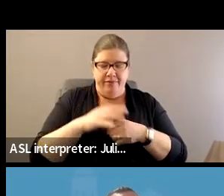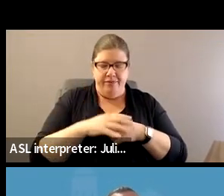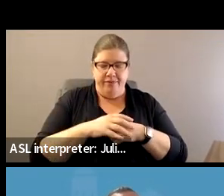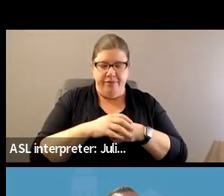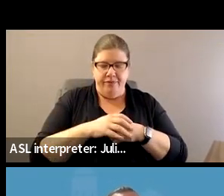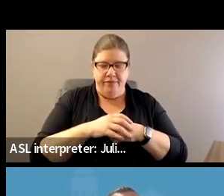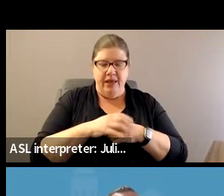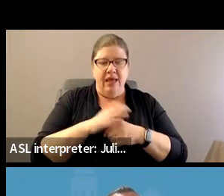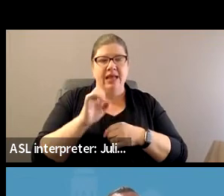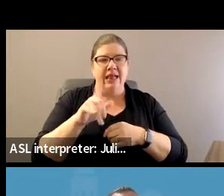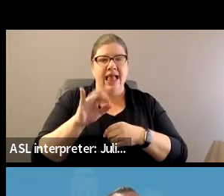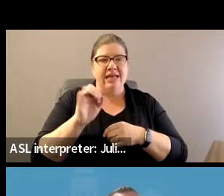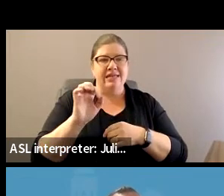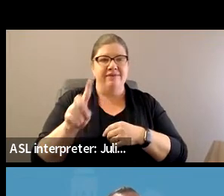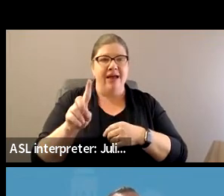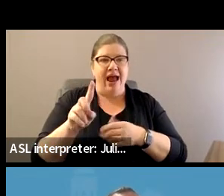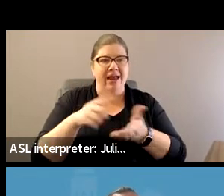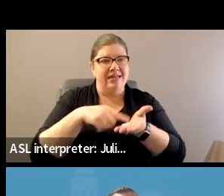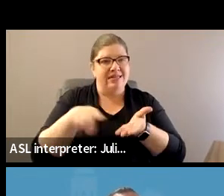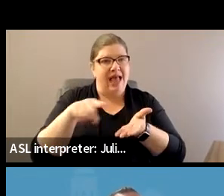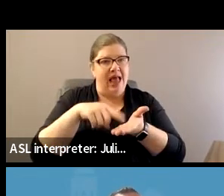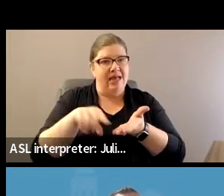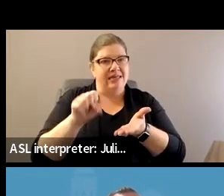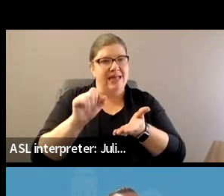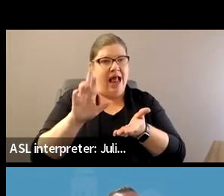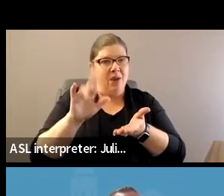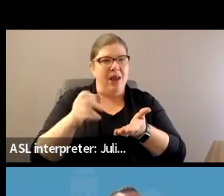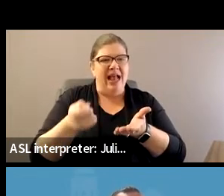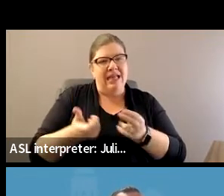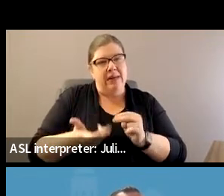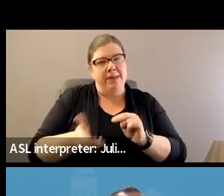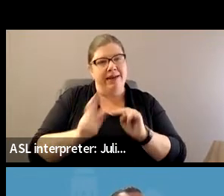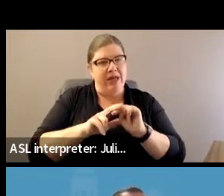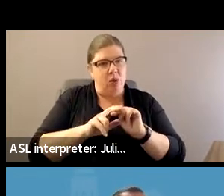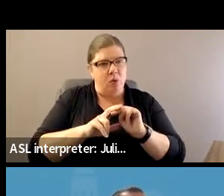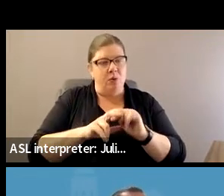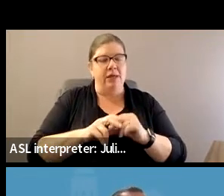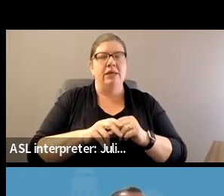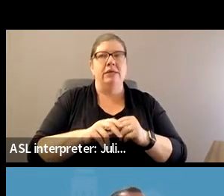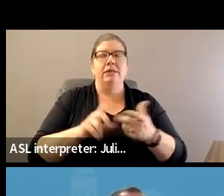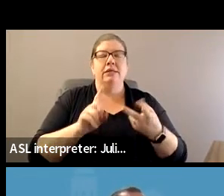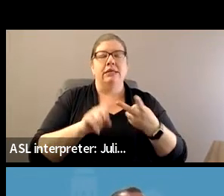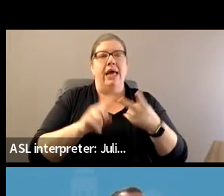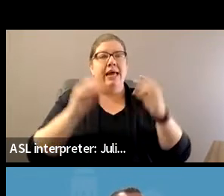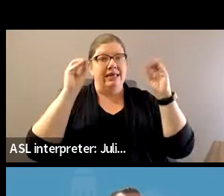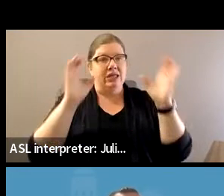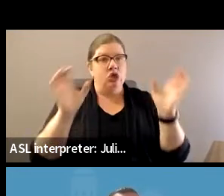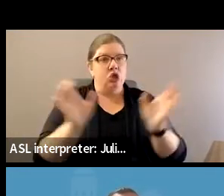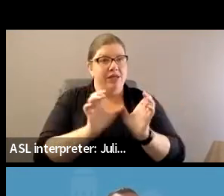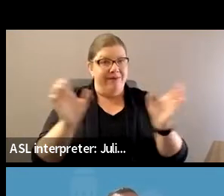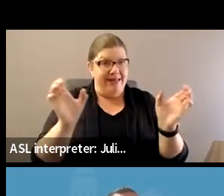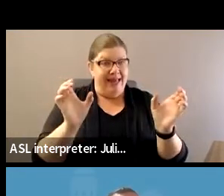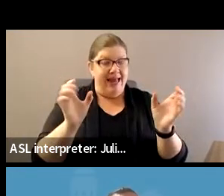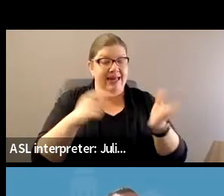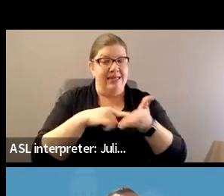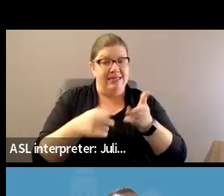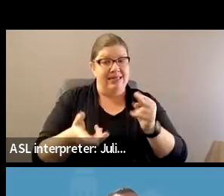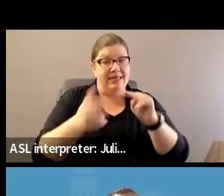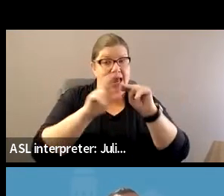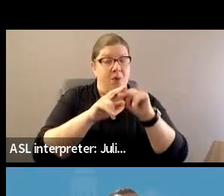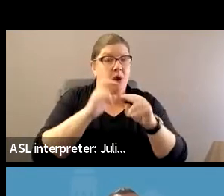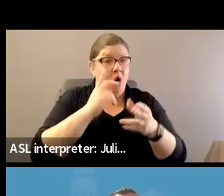classified salaries are a little bit of an increase, and certificated salaries are also